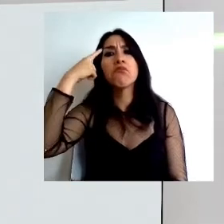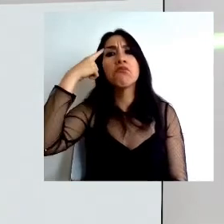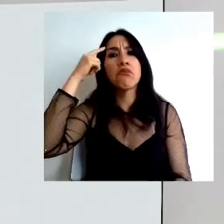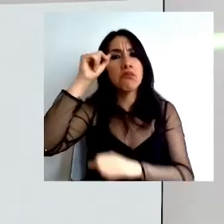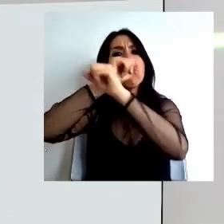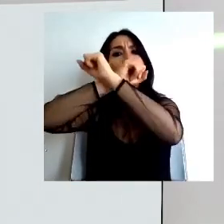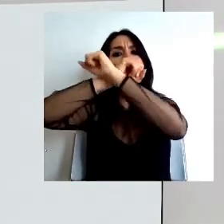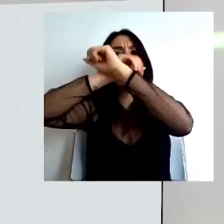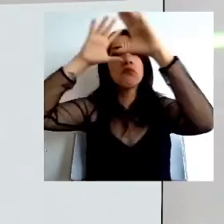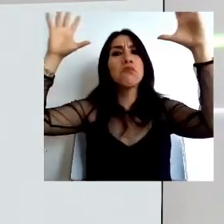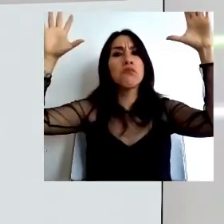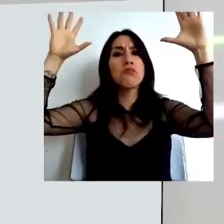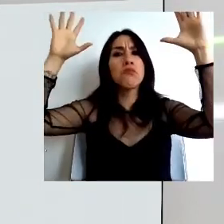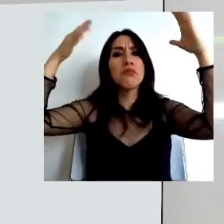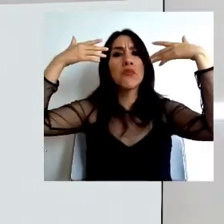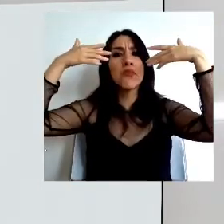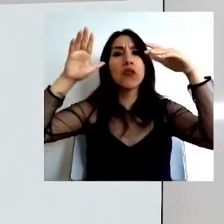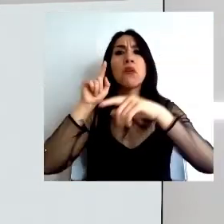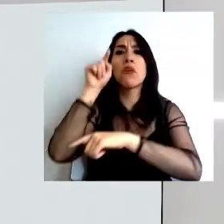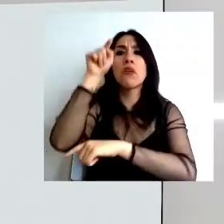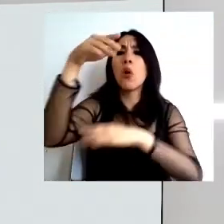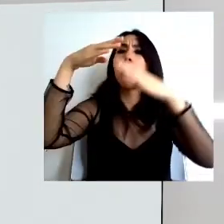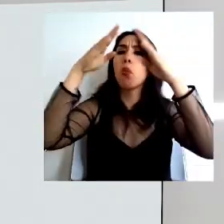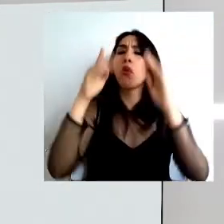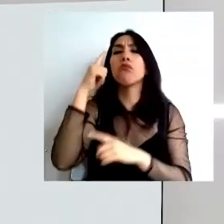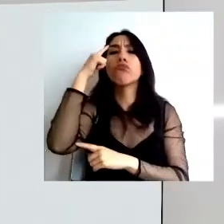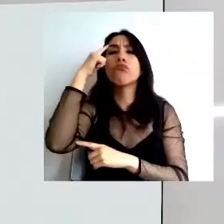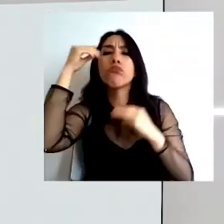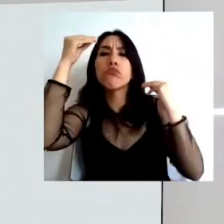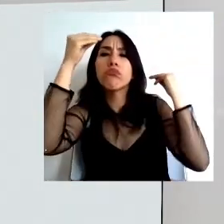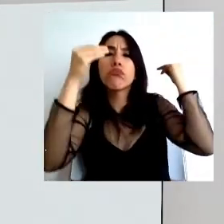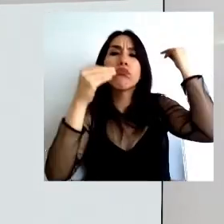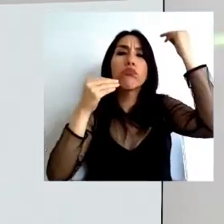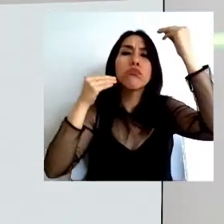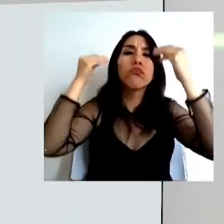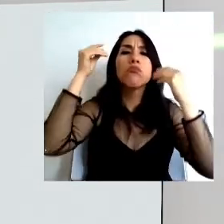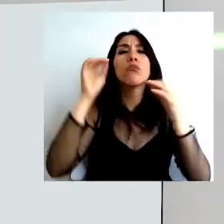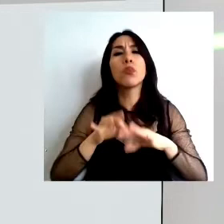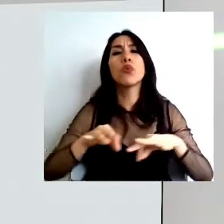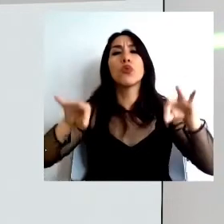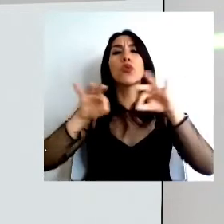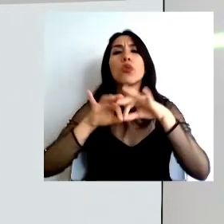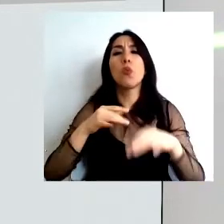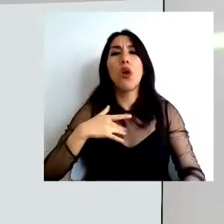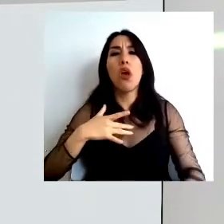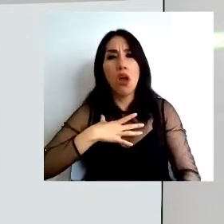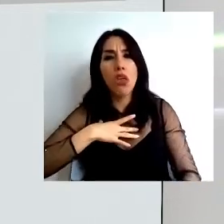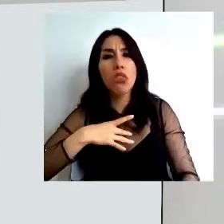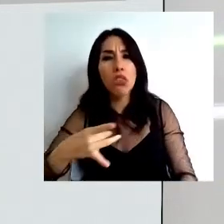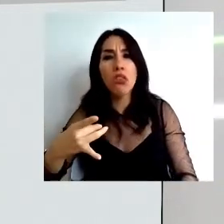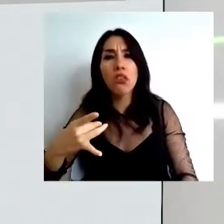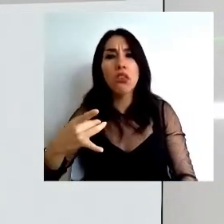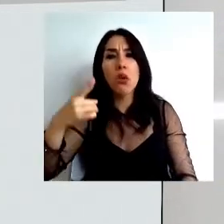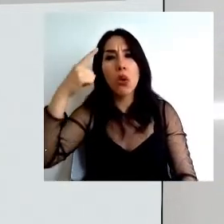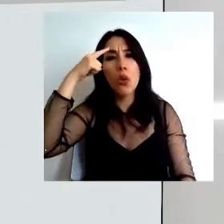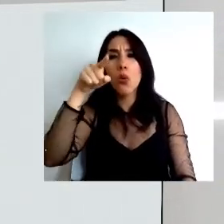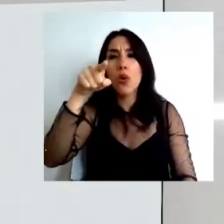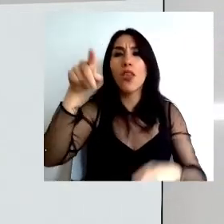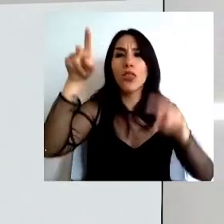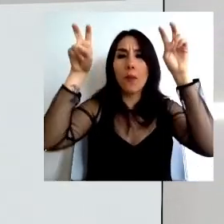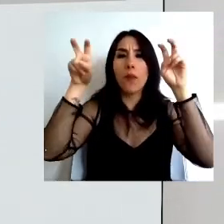And I'd love to now turn, if there are no questions yet in the chat.